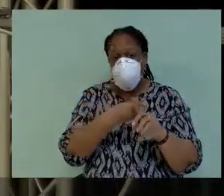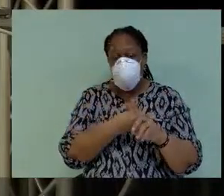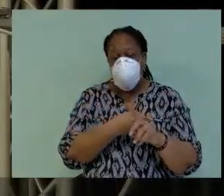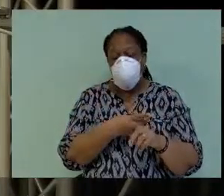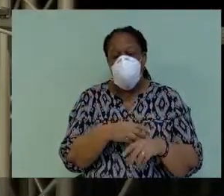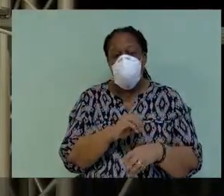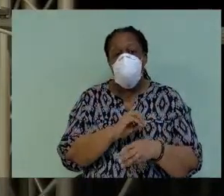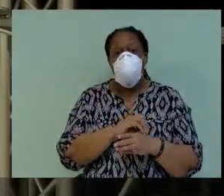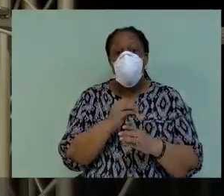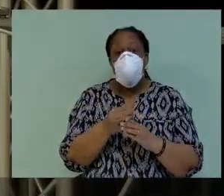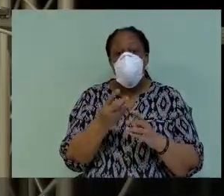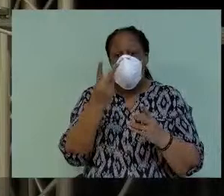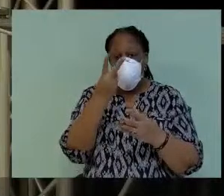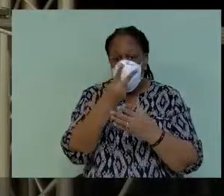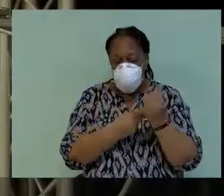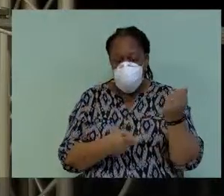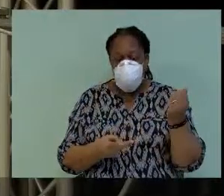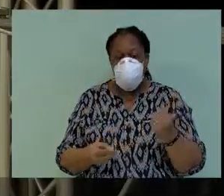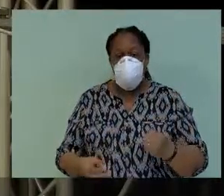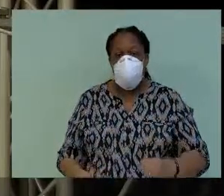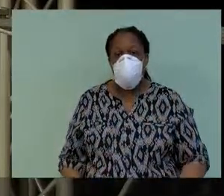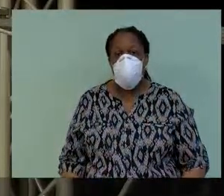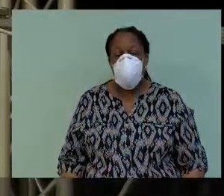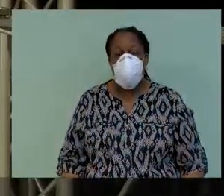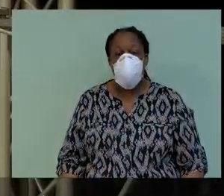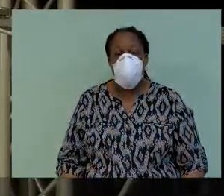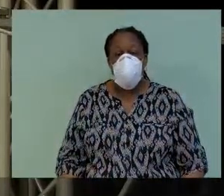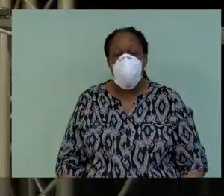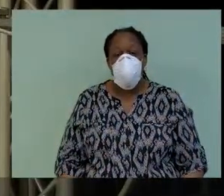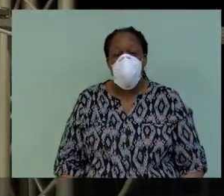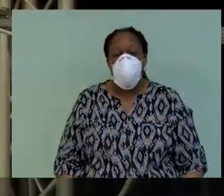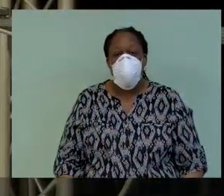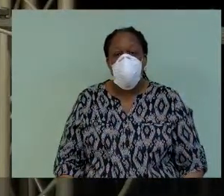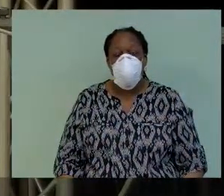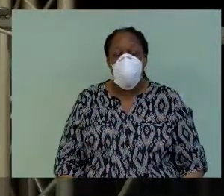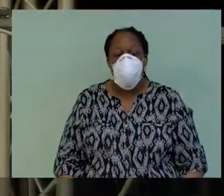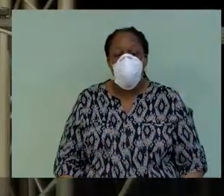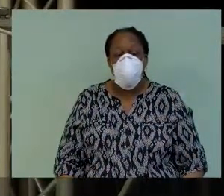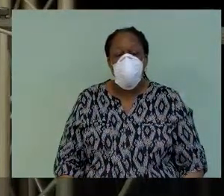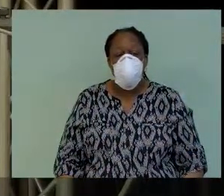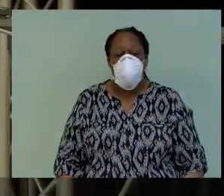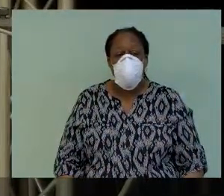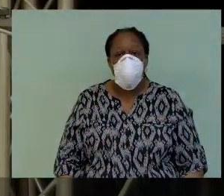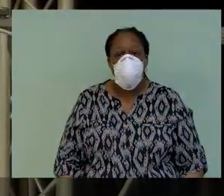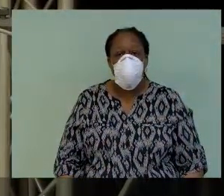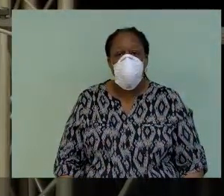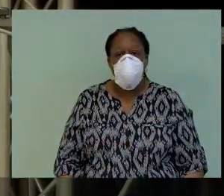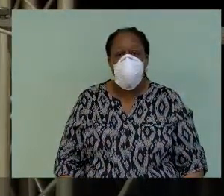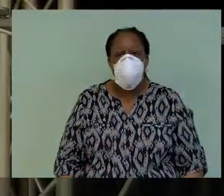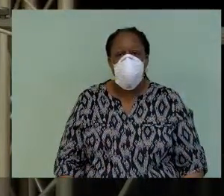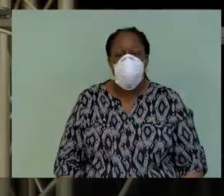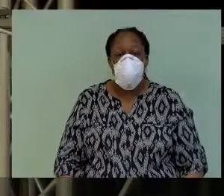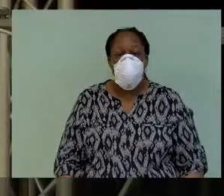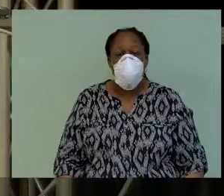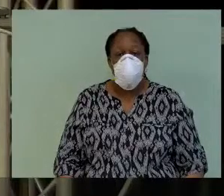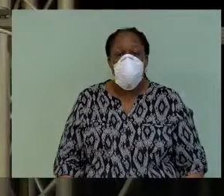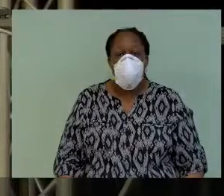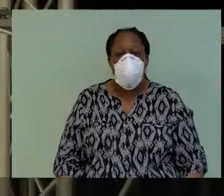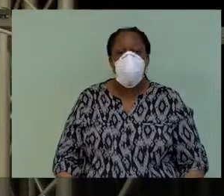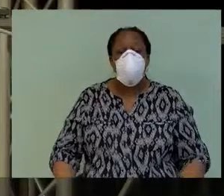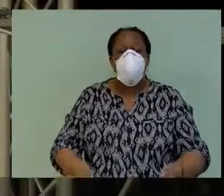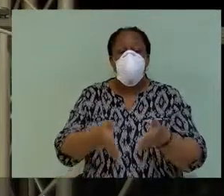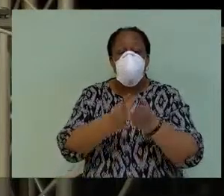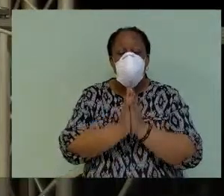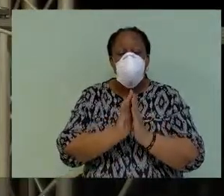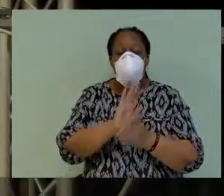or both, and to forfeiture of any goods or money in respect of which the offense has been committed. I'm asking all in